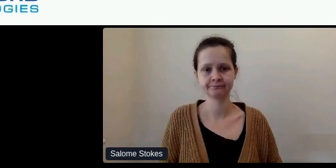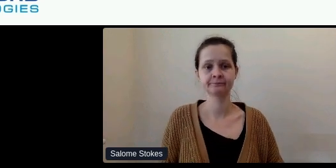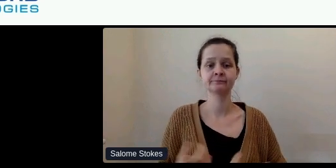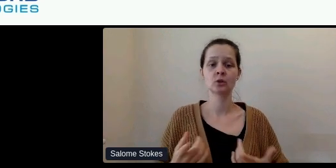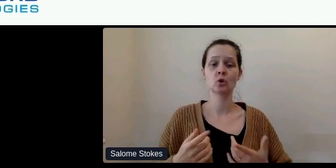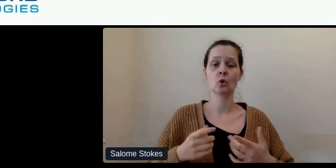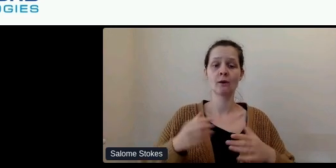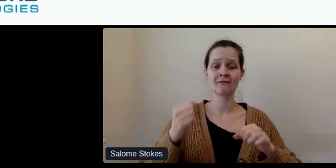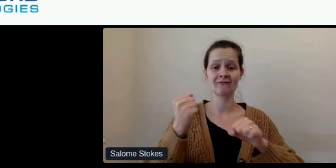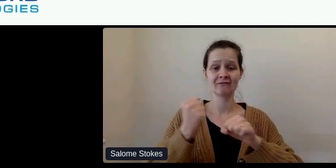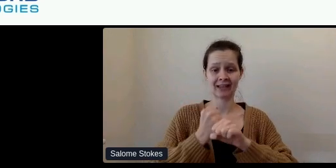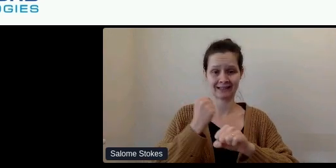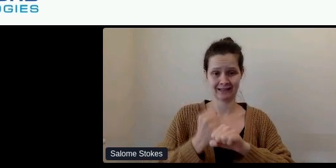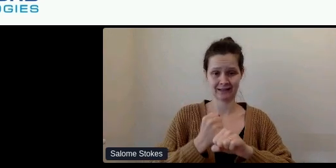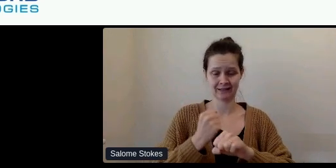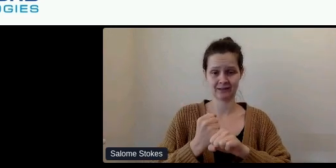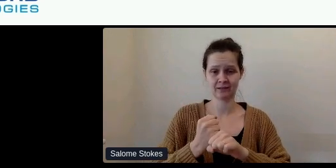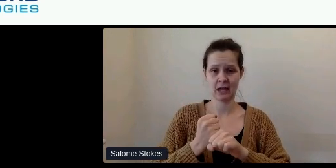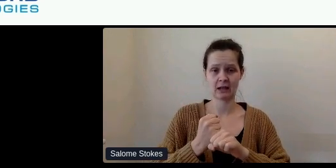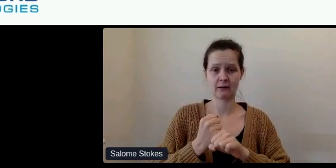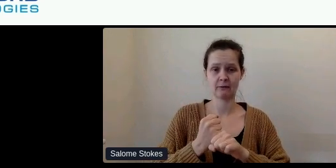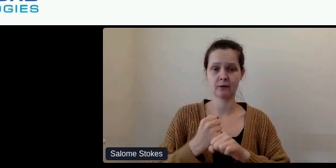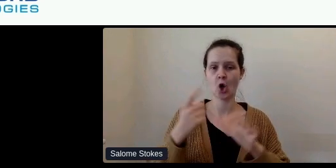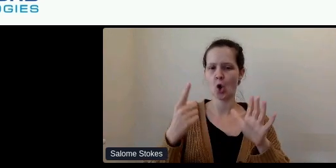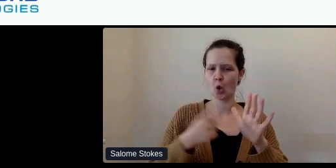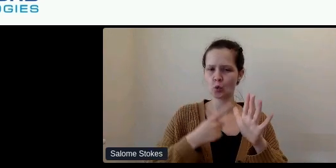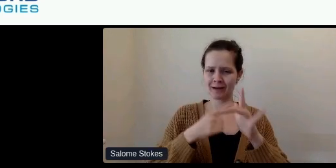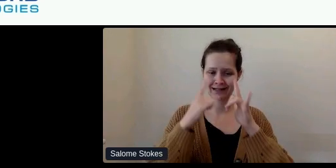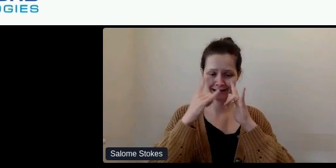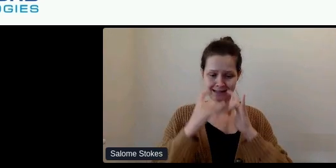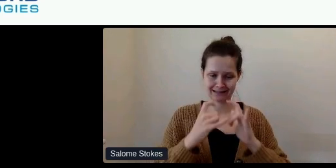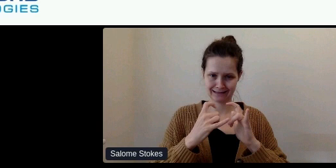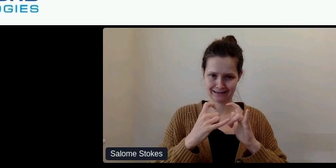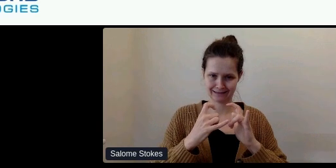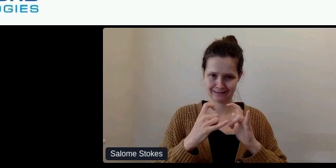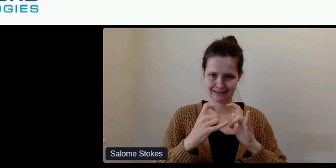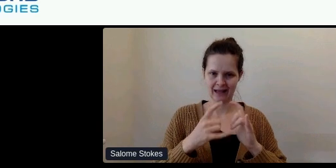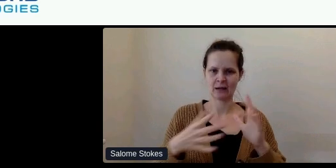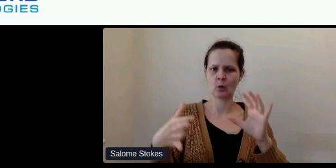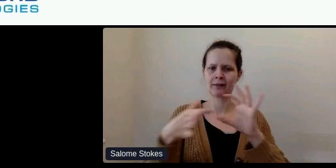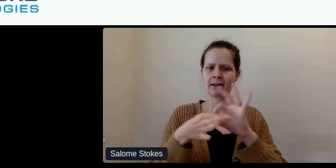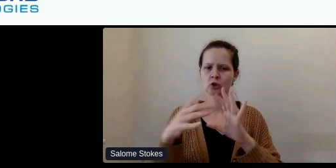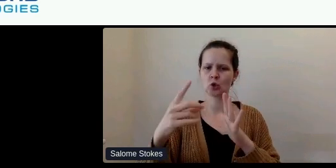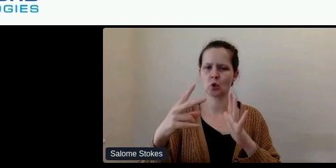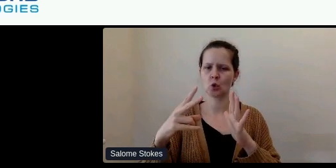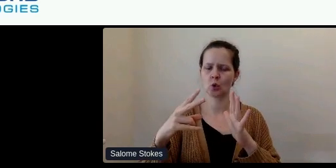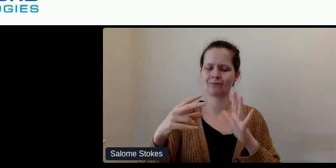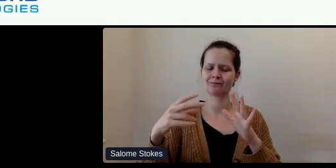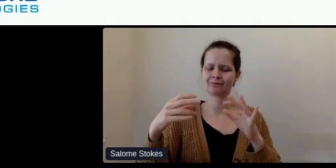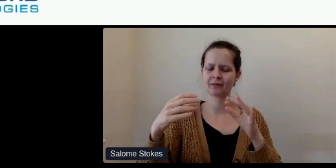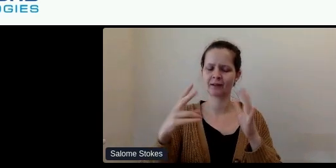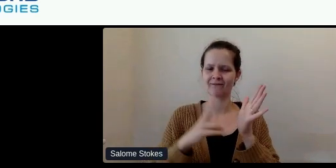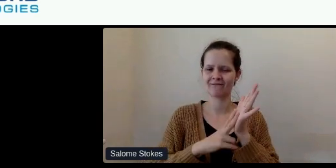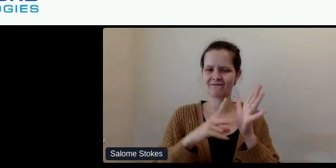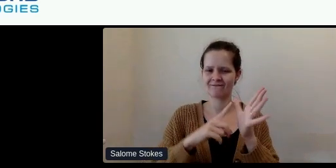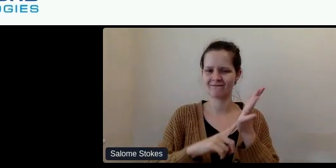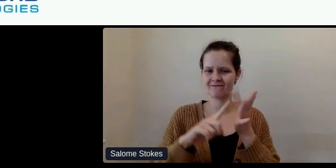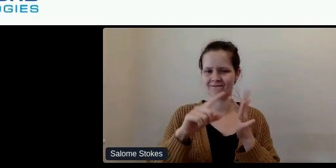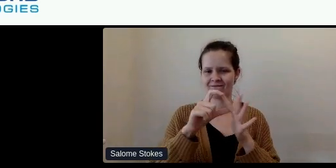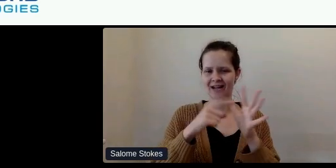auto testing and validation, and it links to the validation report that you saw on the previous screen as